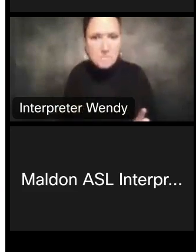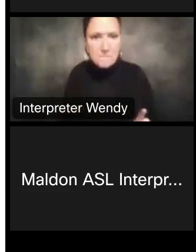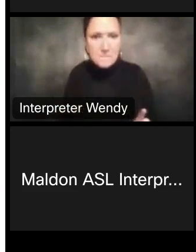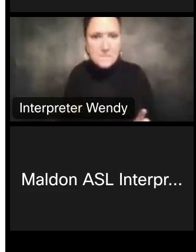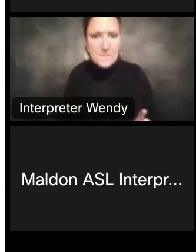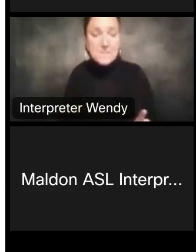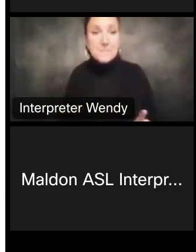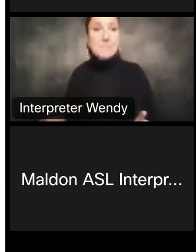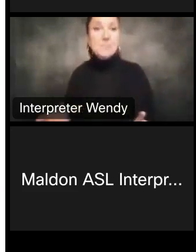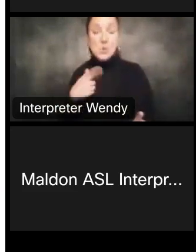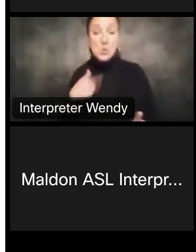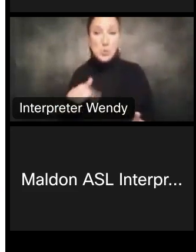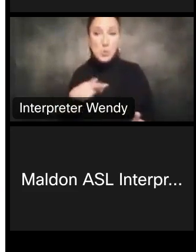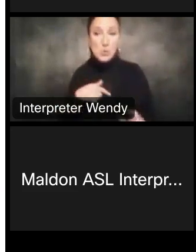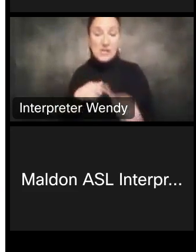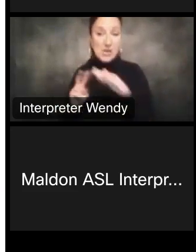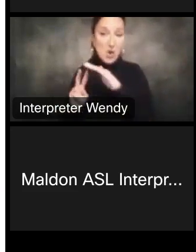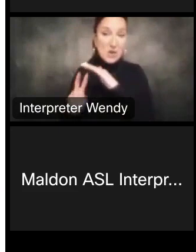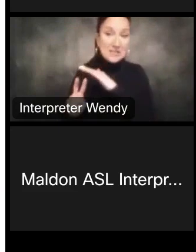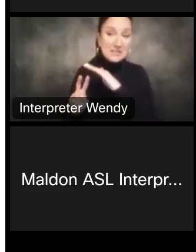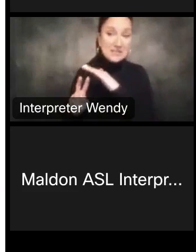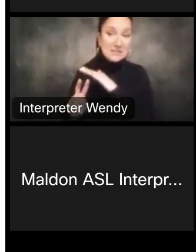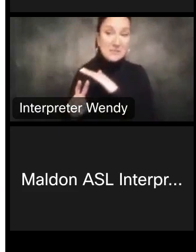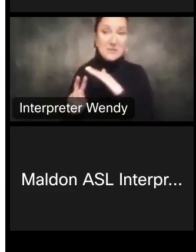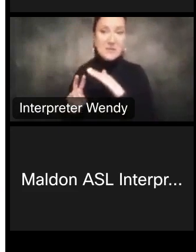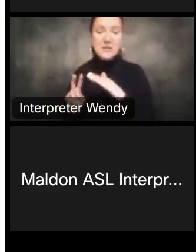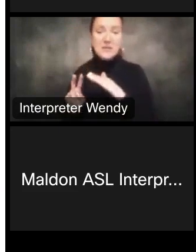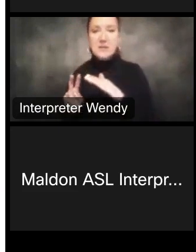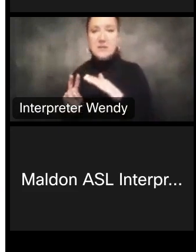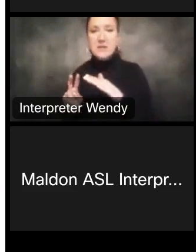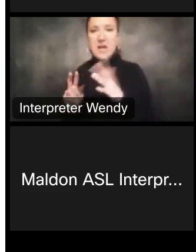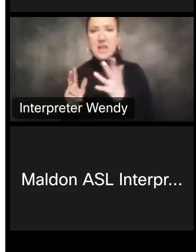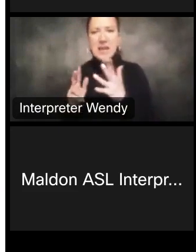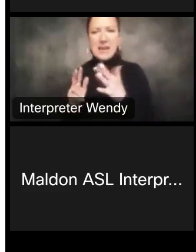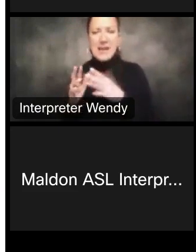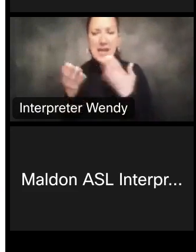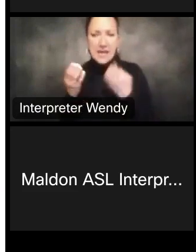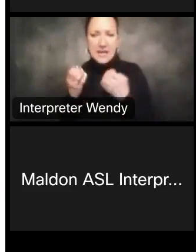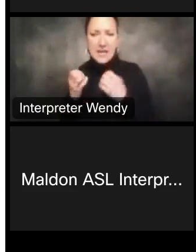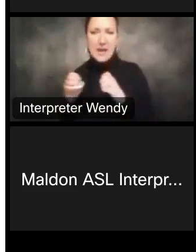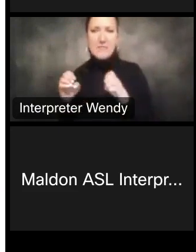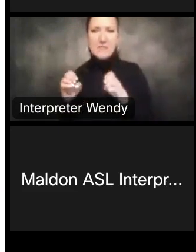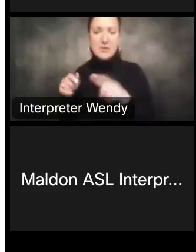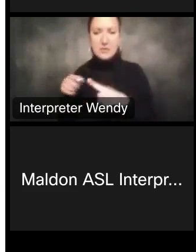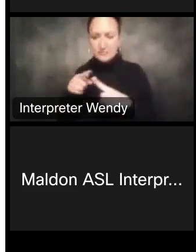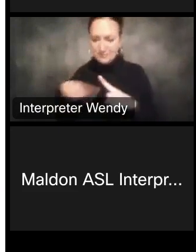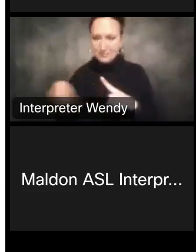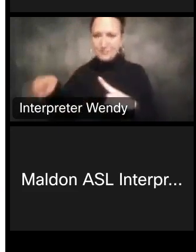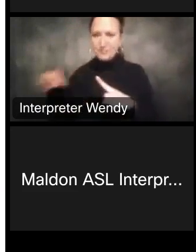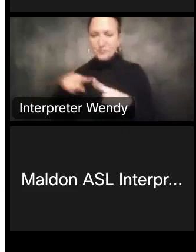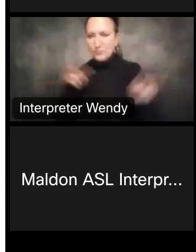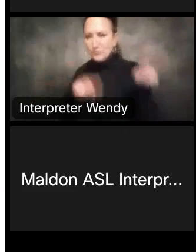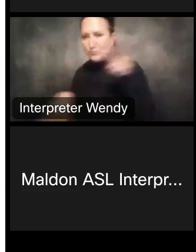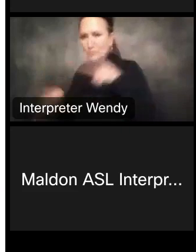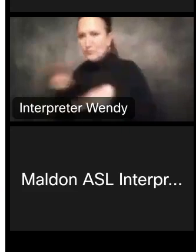are anticipating kind of a corollary effort that will really look at the entire